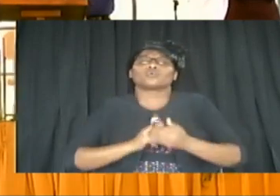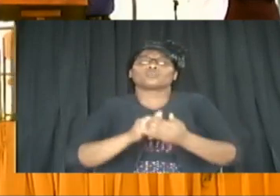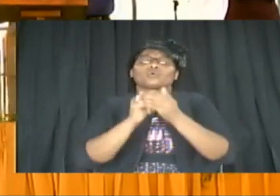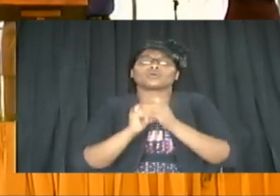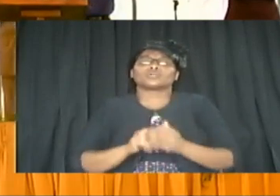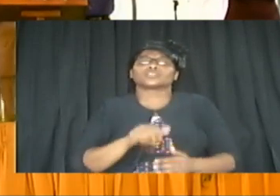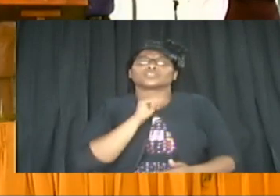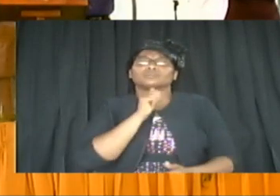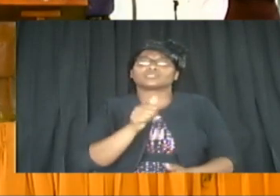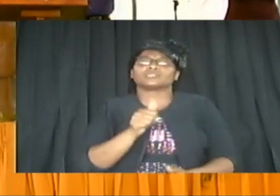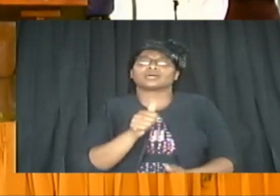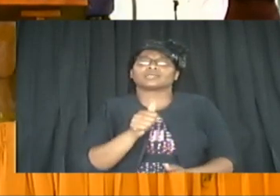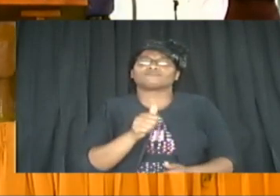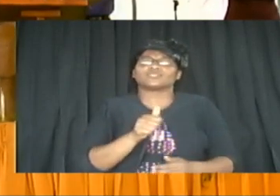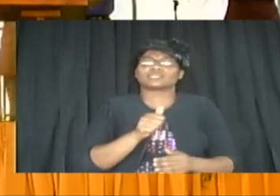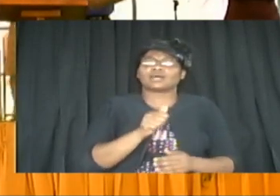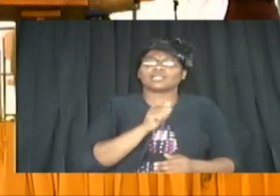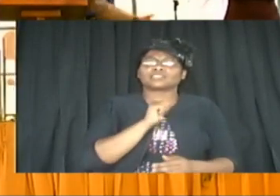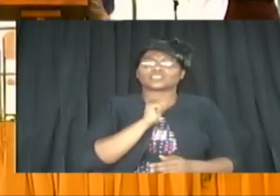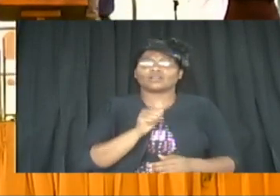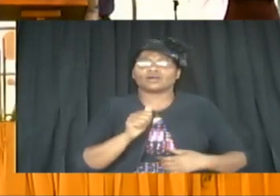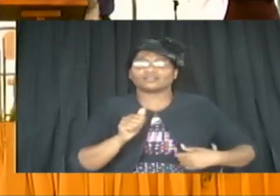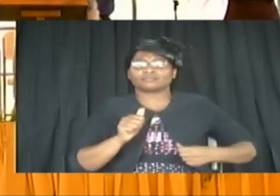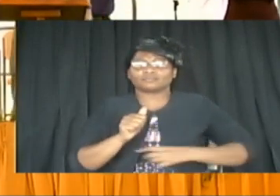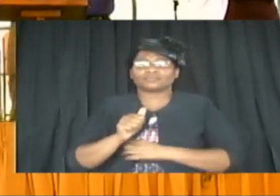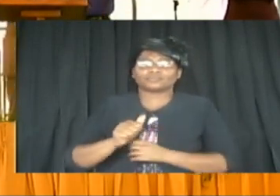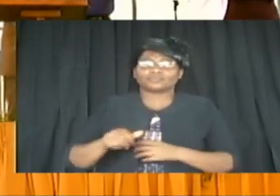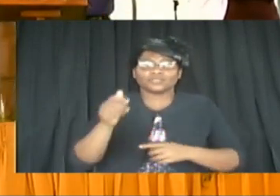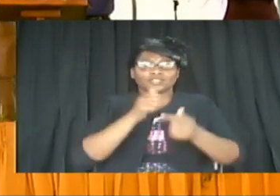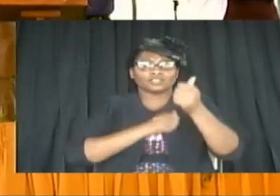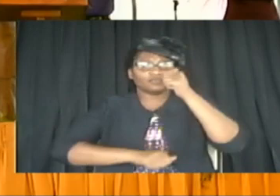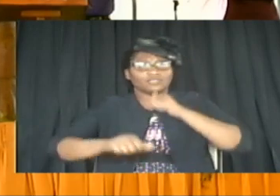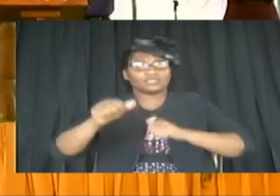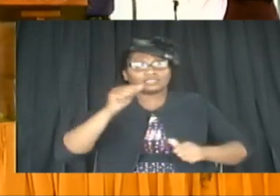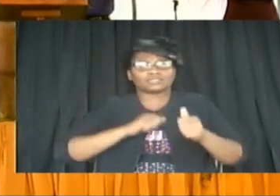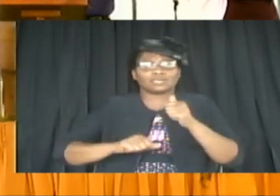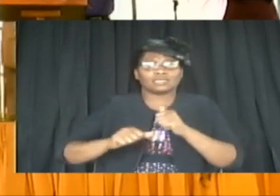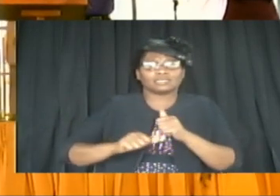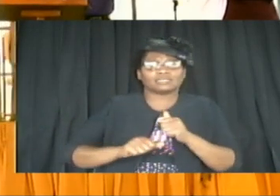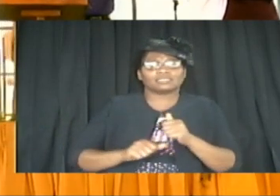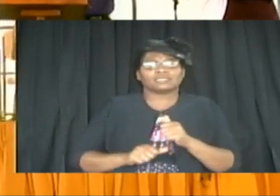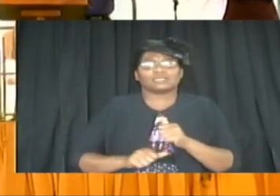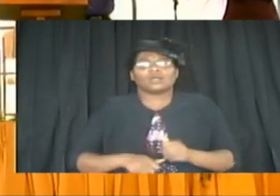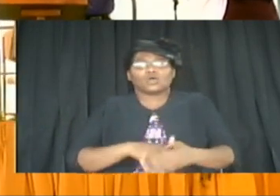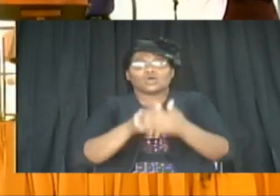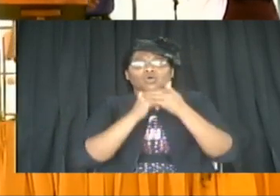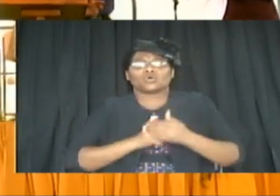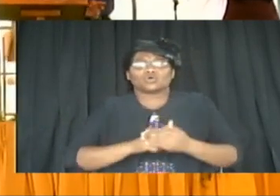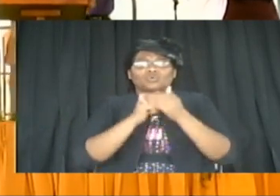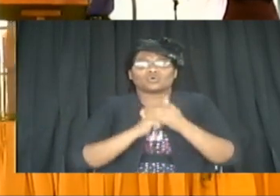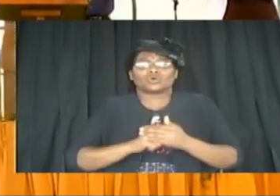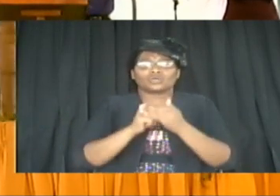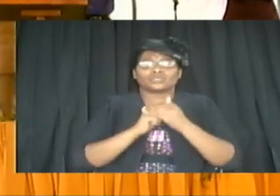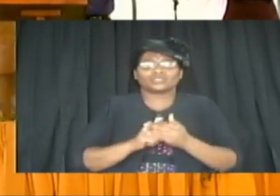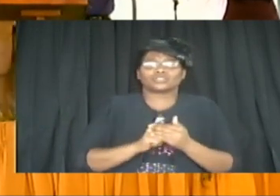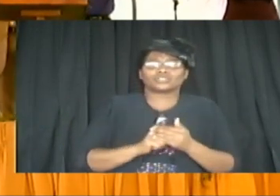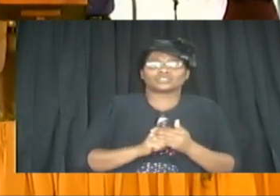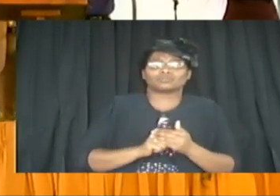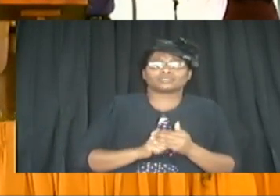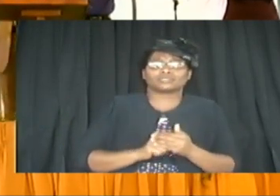just an emotional response to what is happening? And can I tell you that worship is not an excitement from a